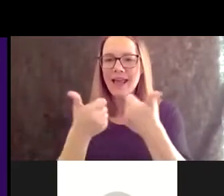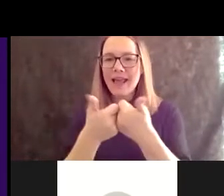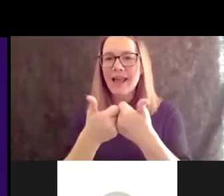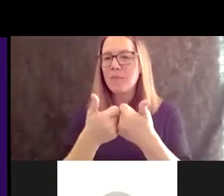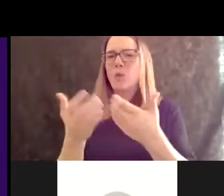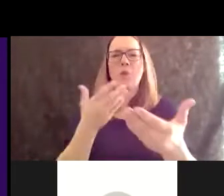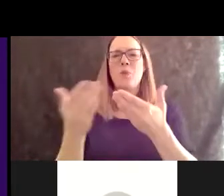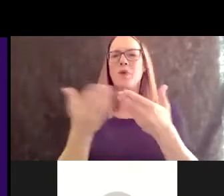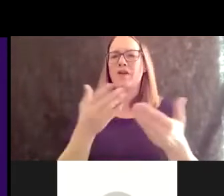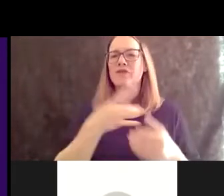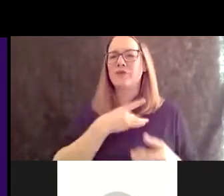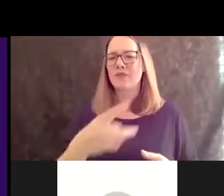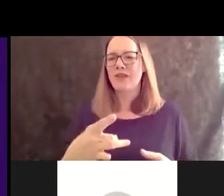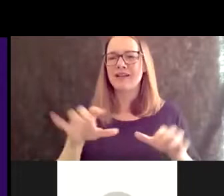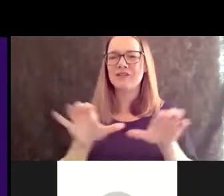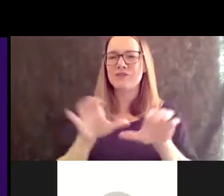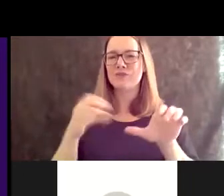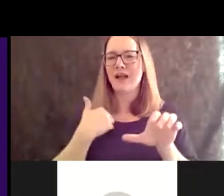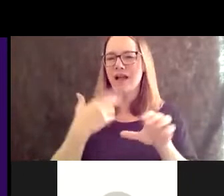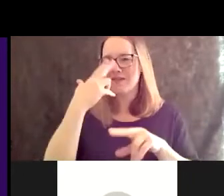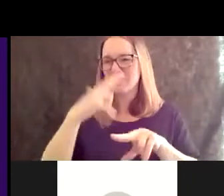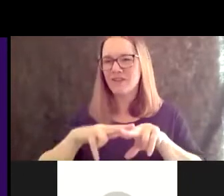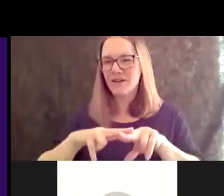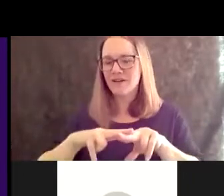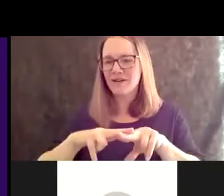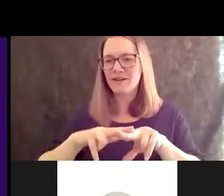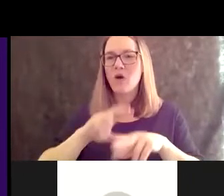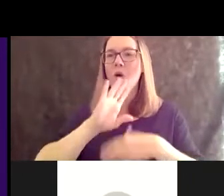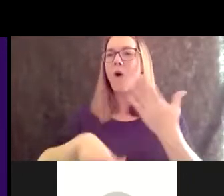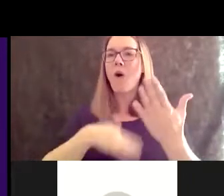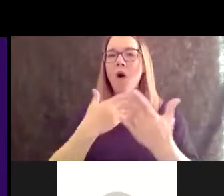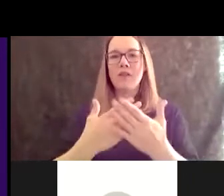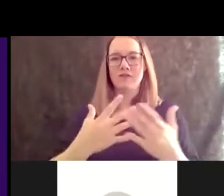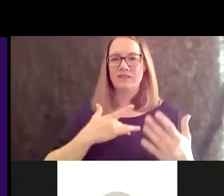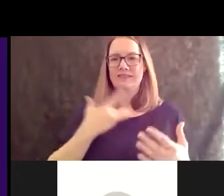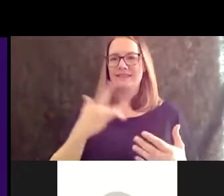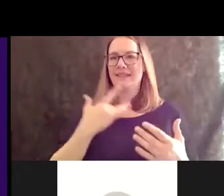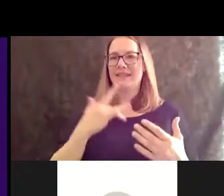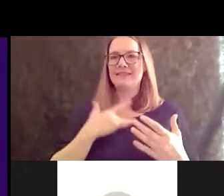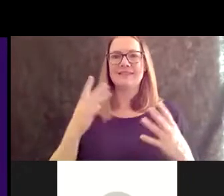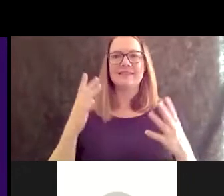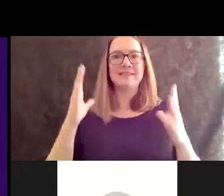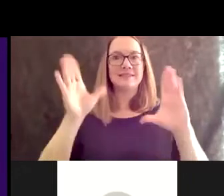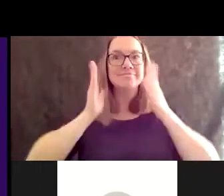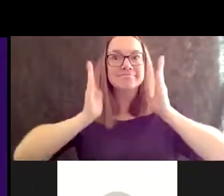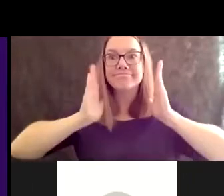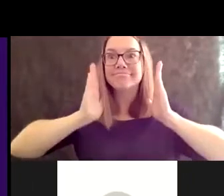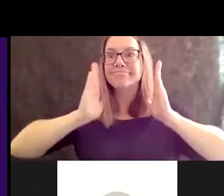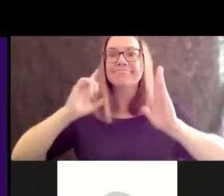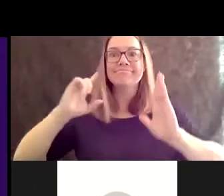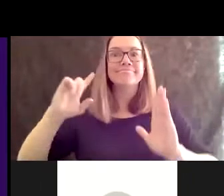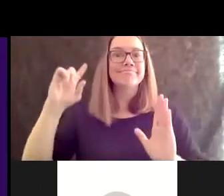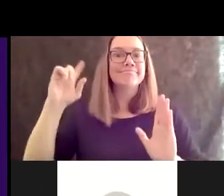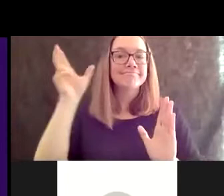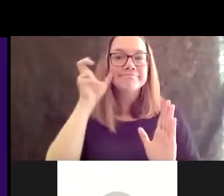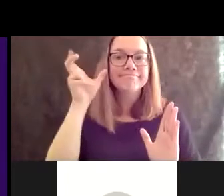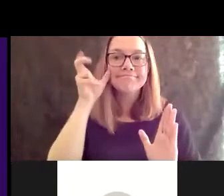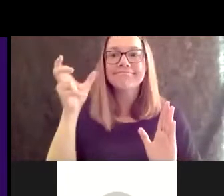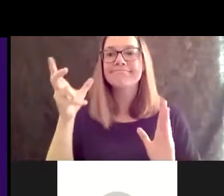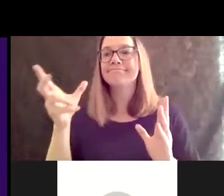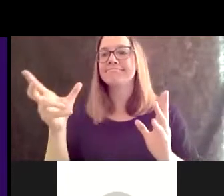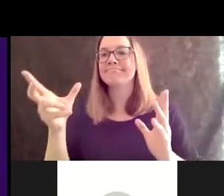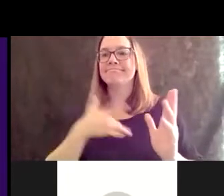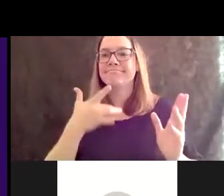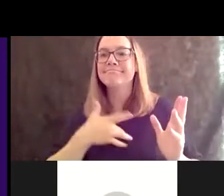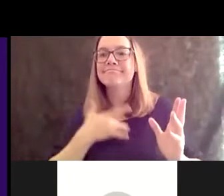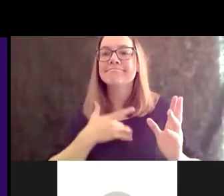fun, all of your senses are aware. You're hearing, you're seeing, you're smelling, you're feeling. You're fully there,